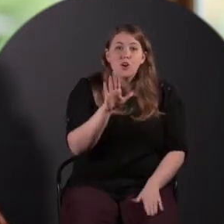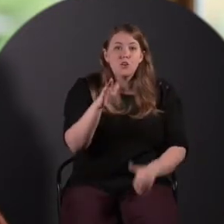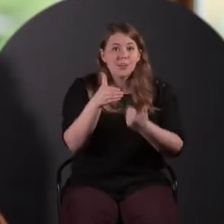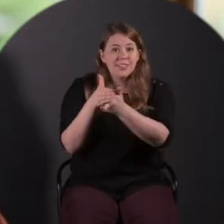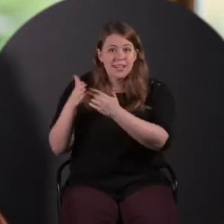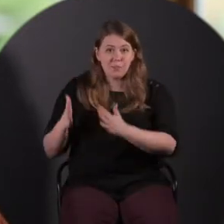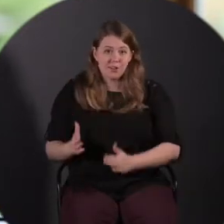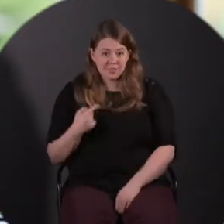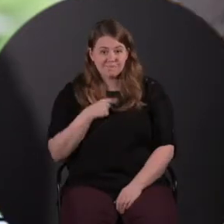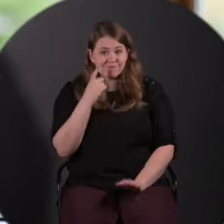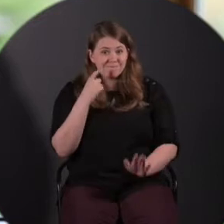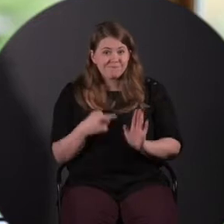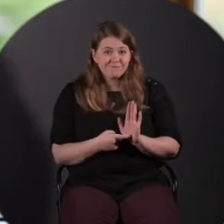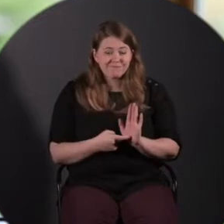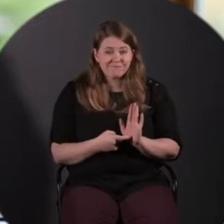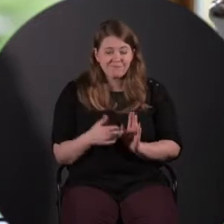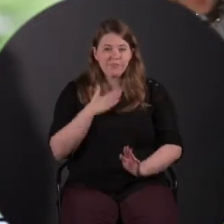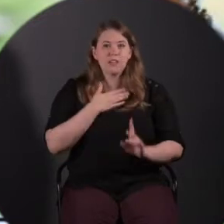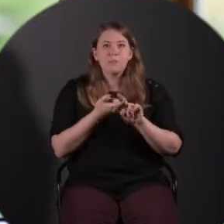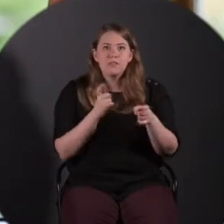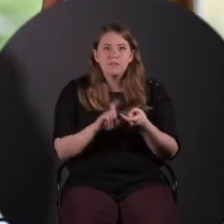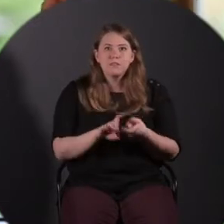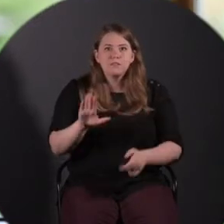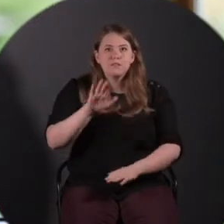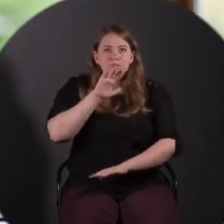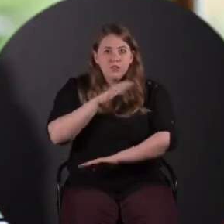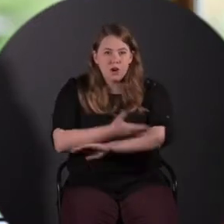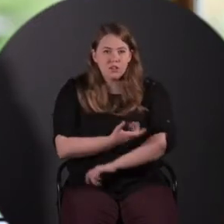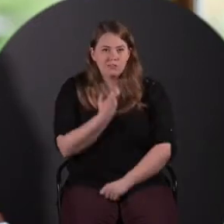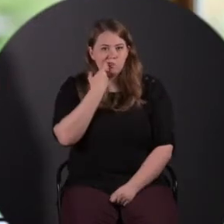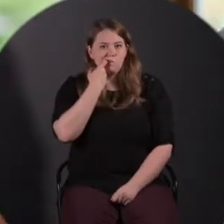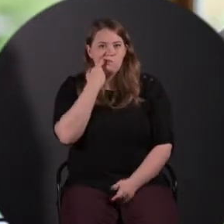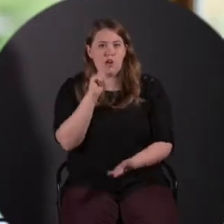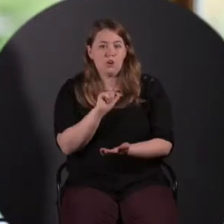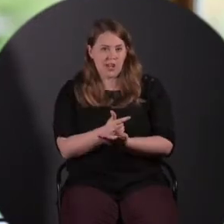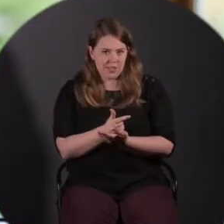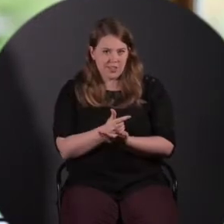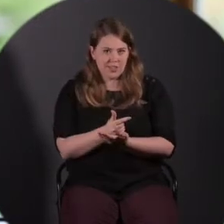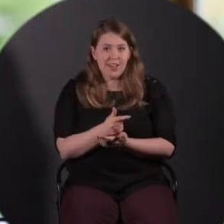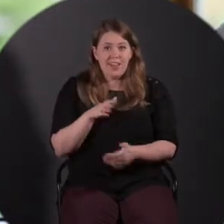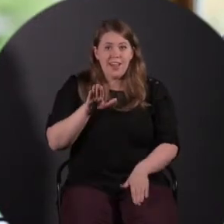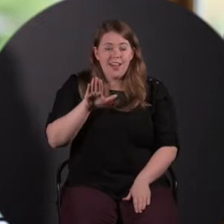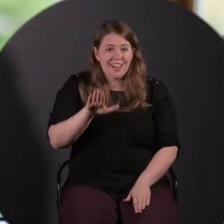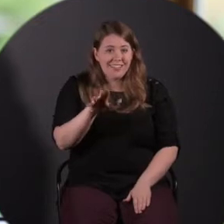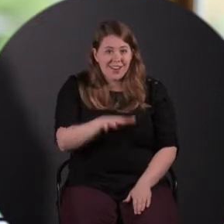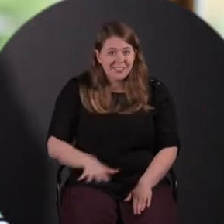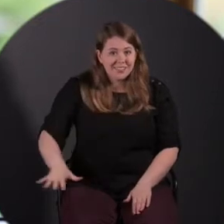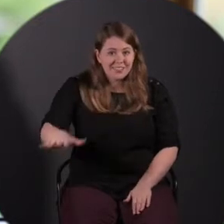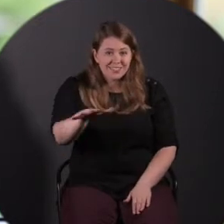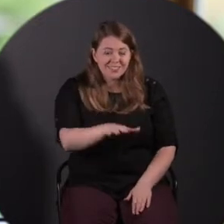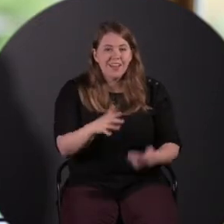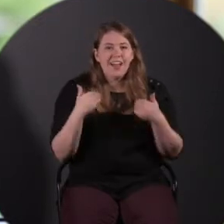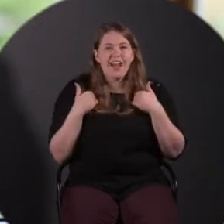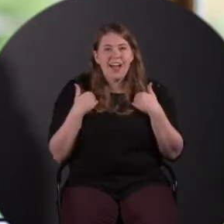it in our neighborhood. I saw it with a friend whose daughter recently graduated, and their whole neighborhood put together a